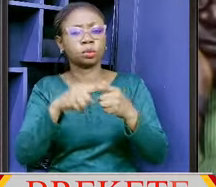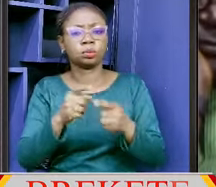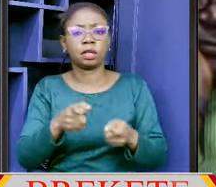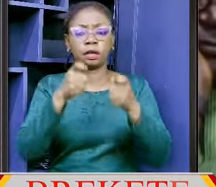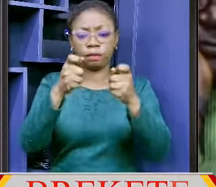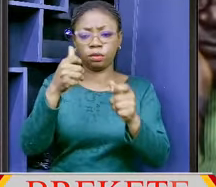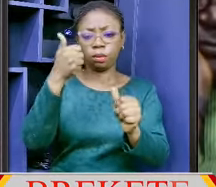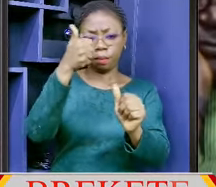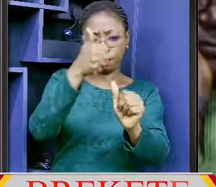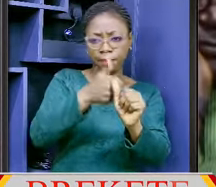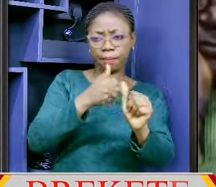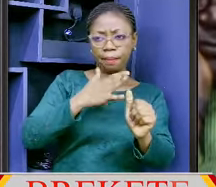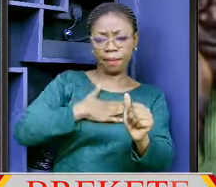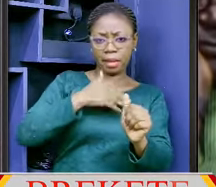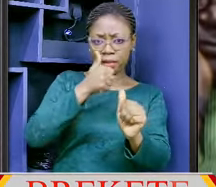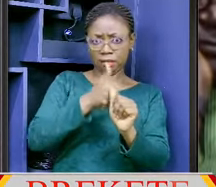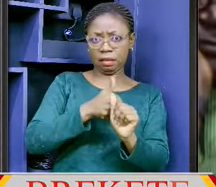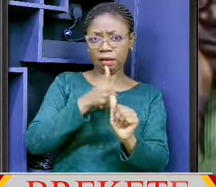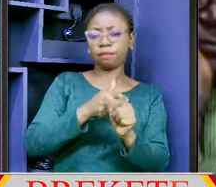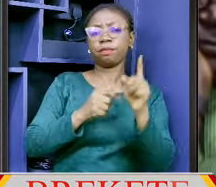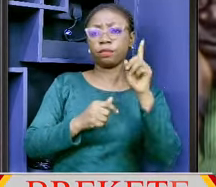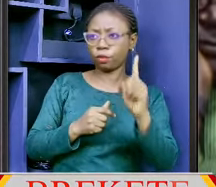myself, one.